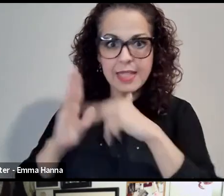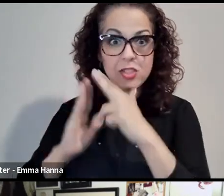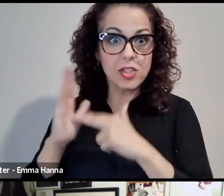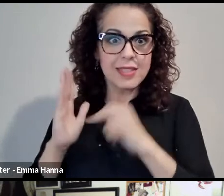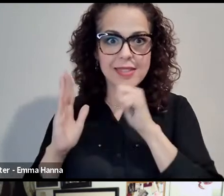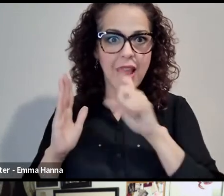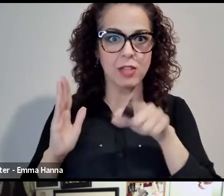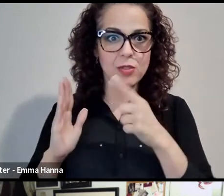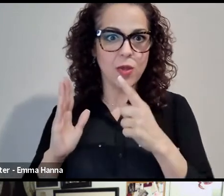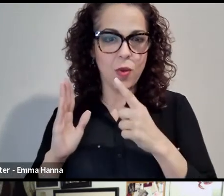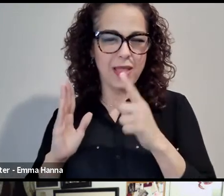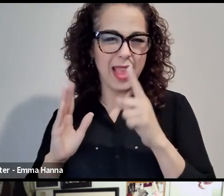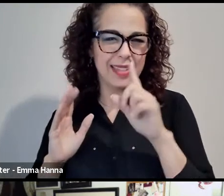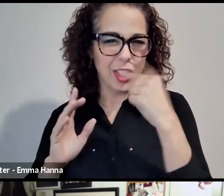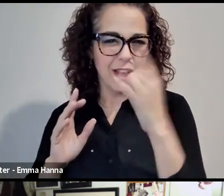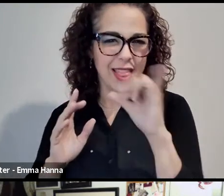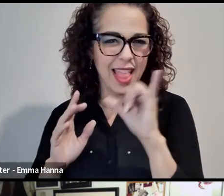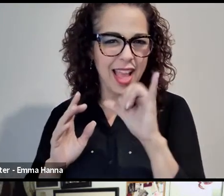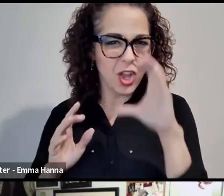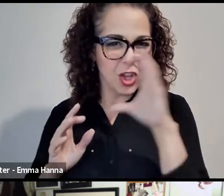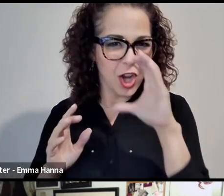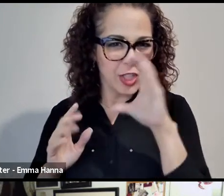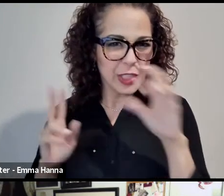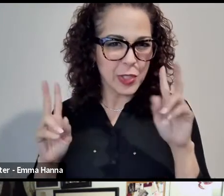a cartoon symbol of a person.